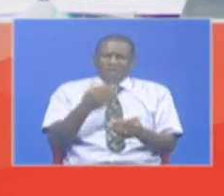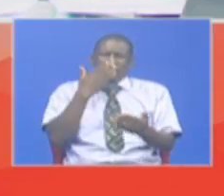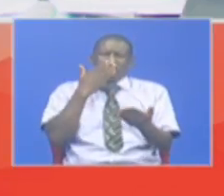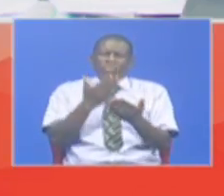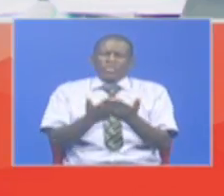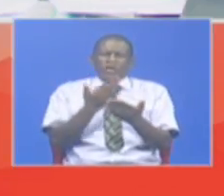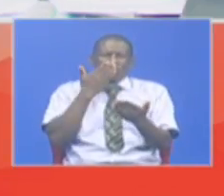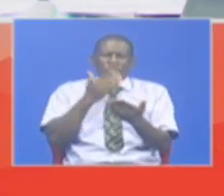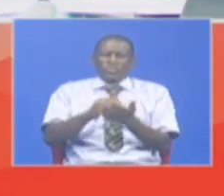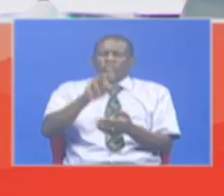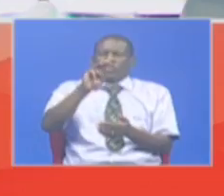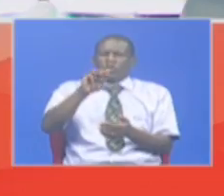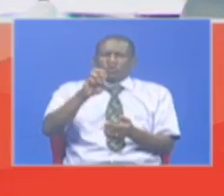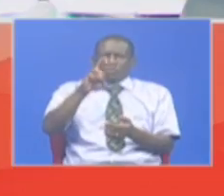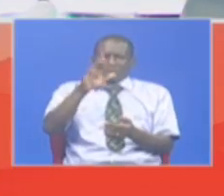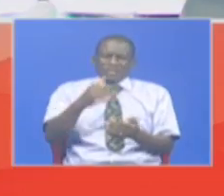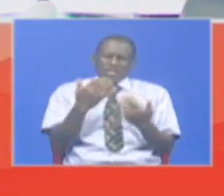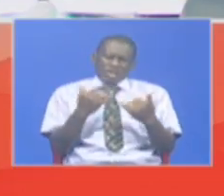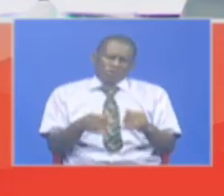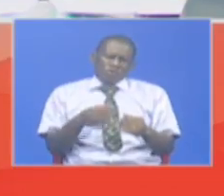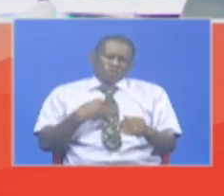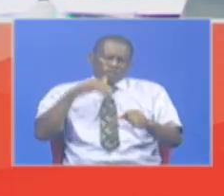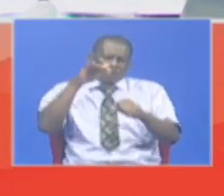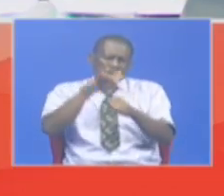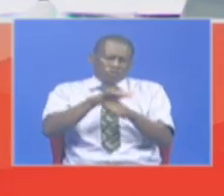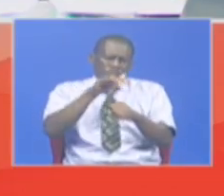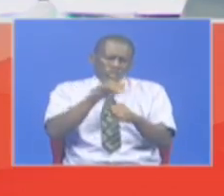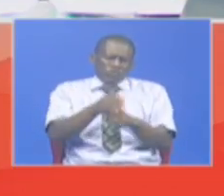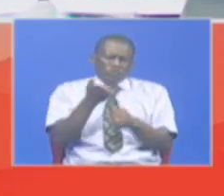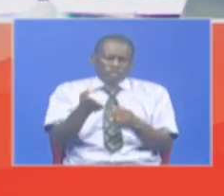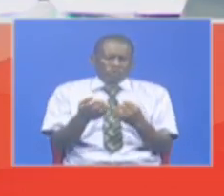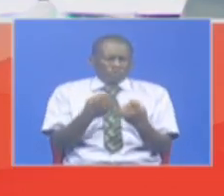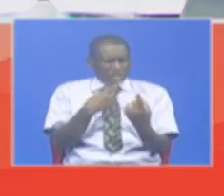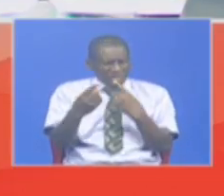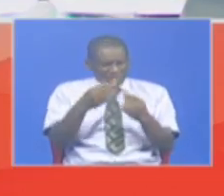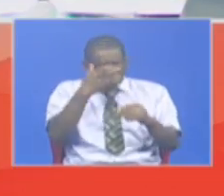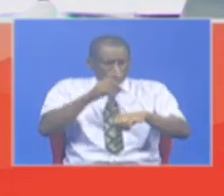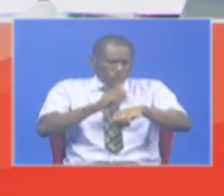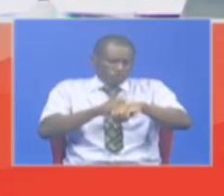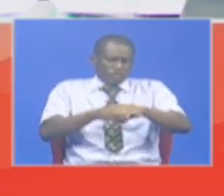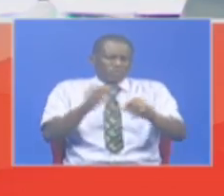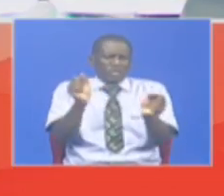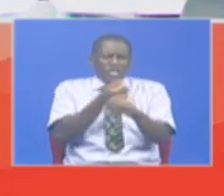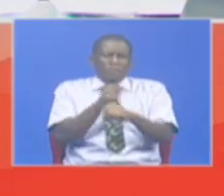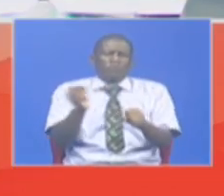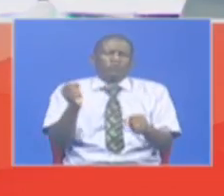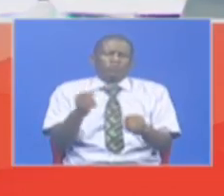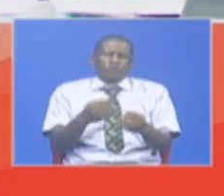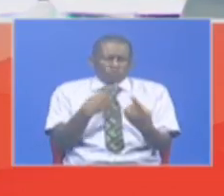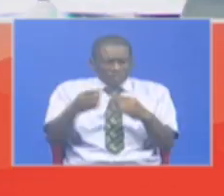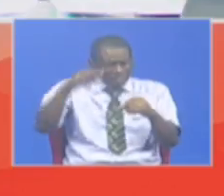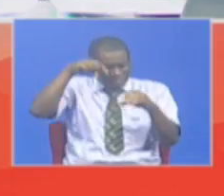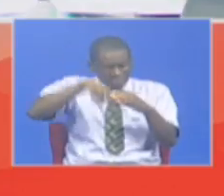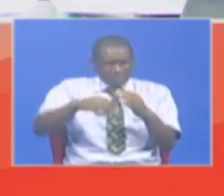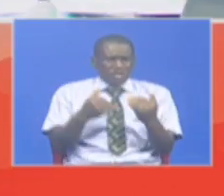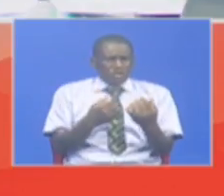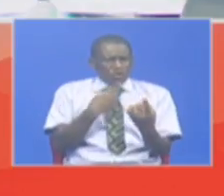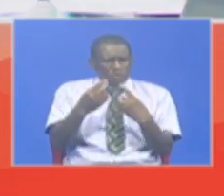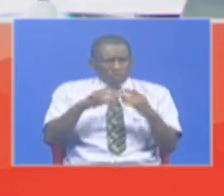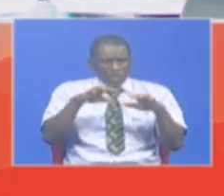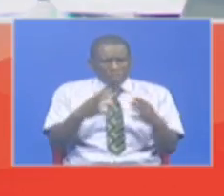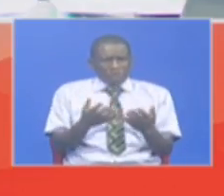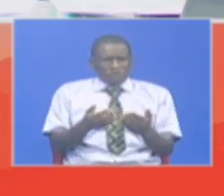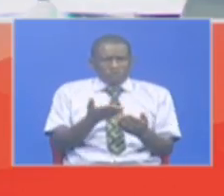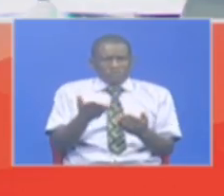Thank you, Mercy. Indeed, of course, there is a lot that we should have covered, but because of time, we cannot really delve deeper into them. But you've touched on them, on